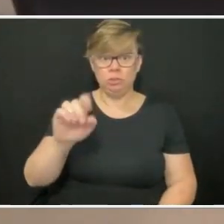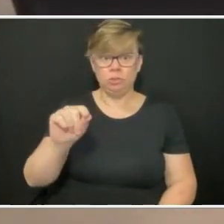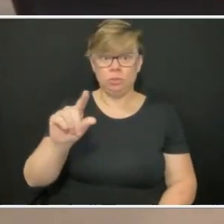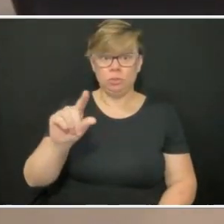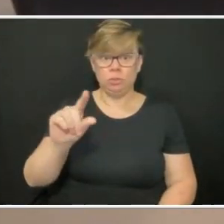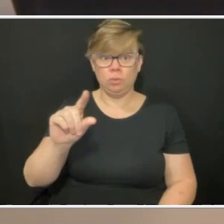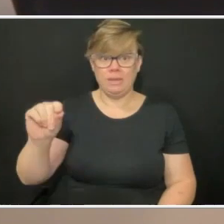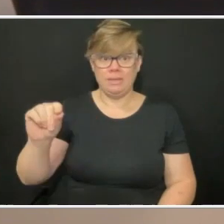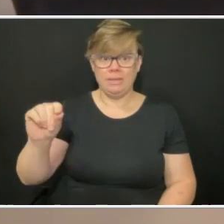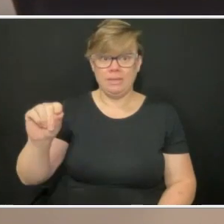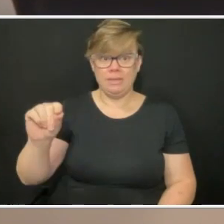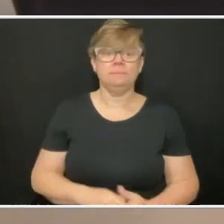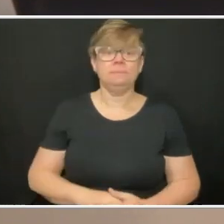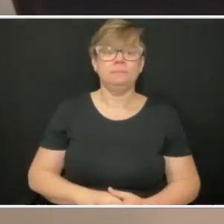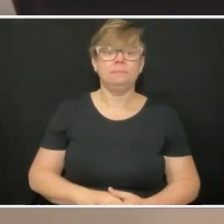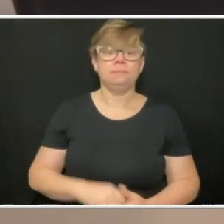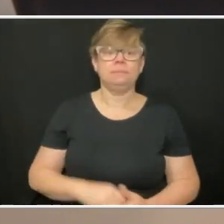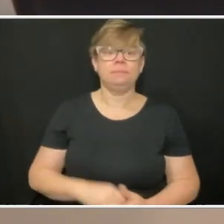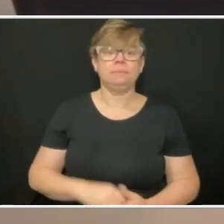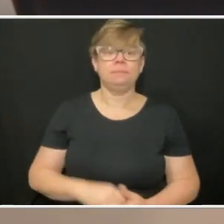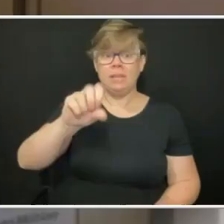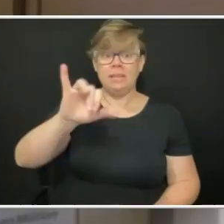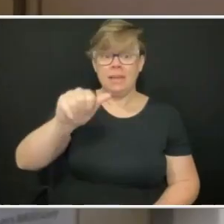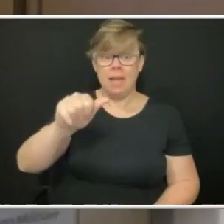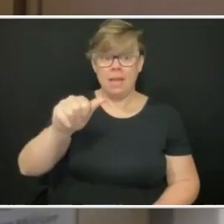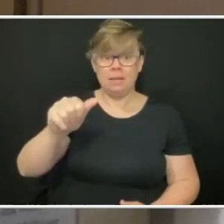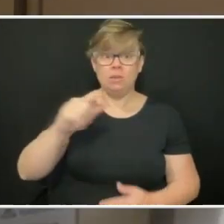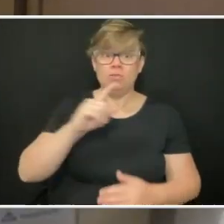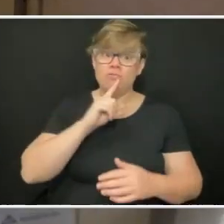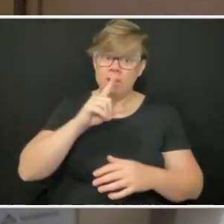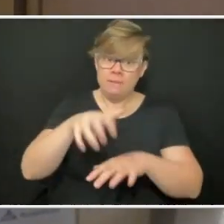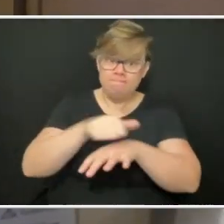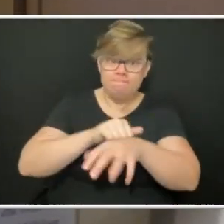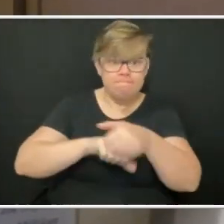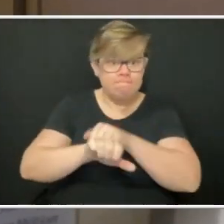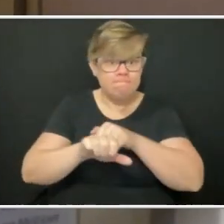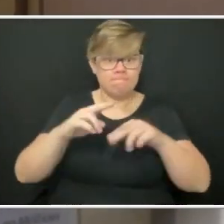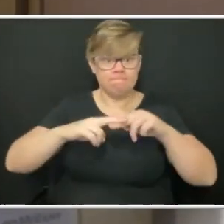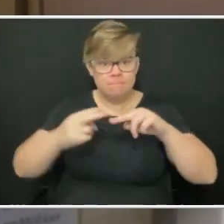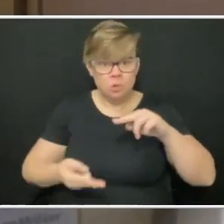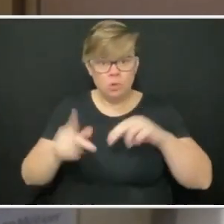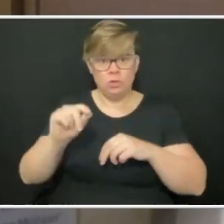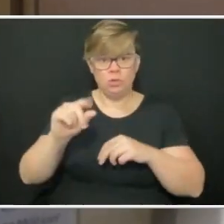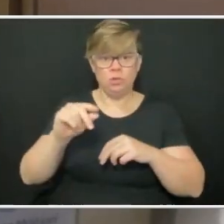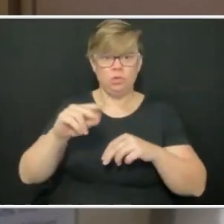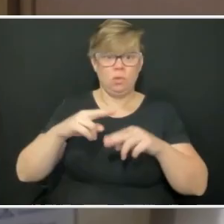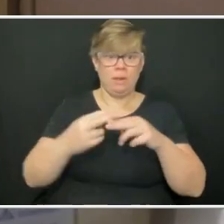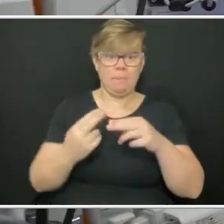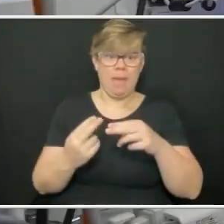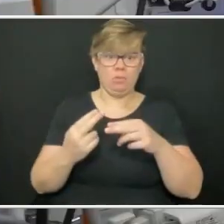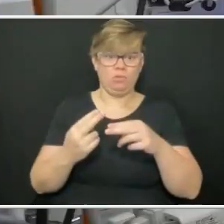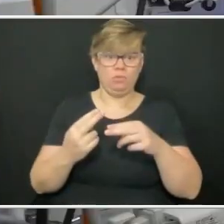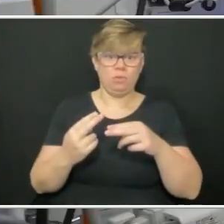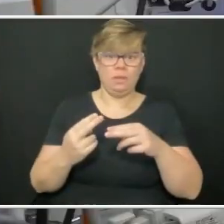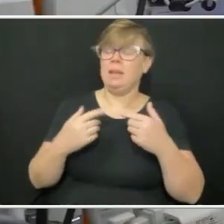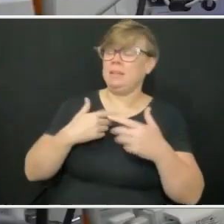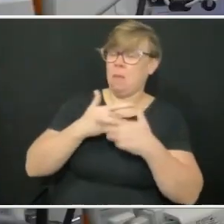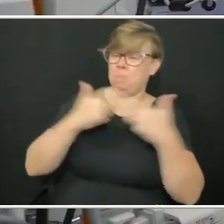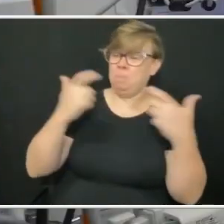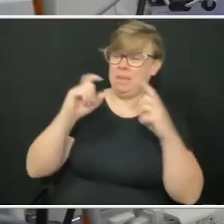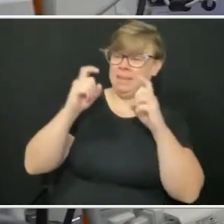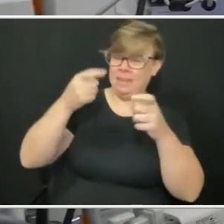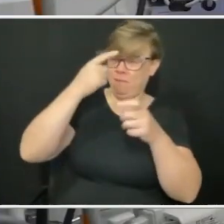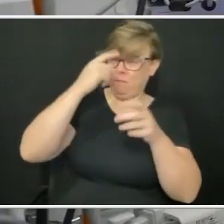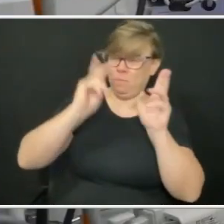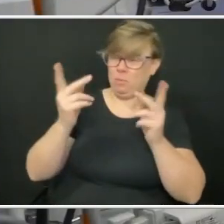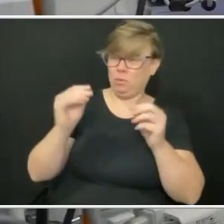buckled down, ultimately losing 50 pounds. It's a big gift for somebody to do this, and not every person would do this. Transplant surgeon